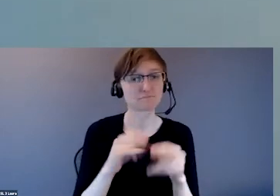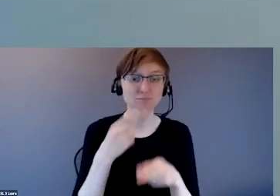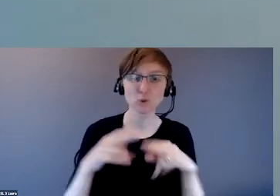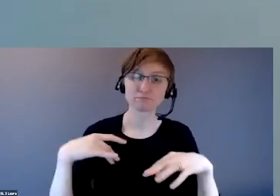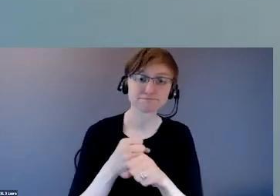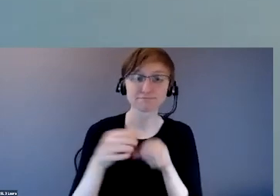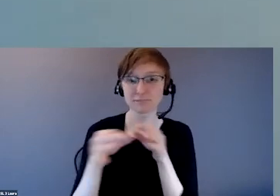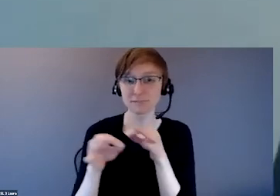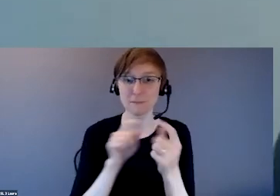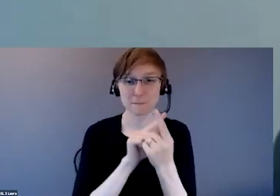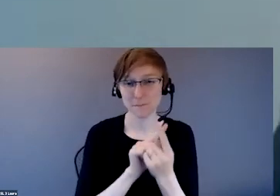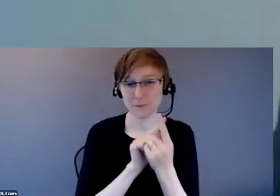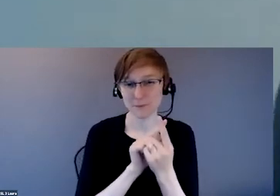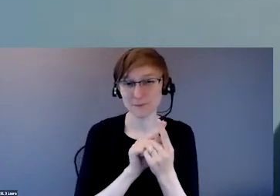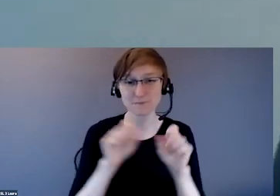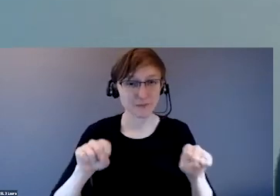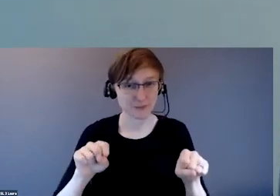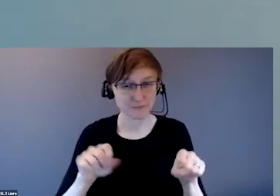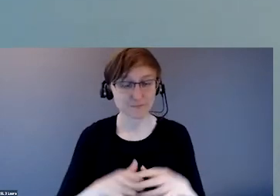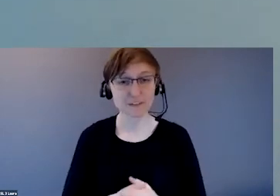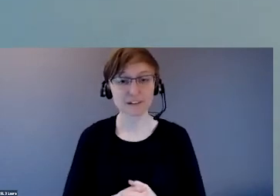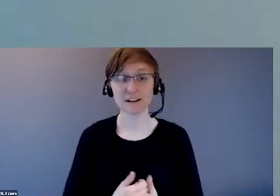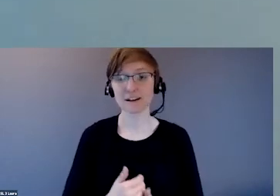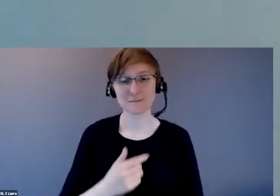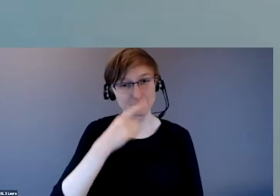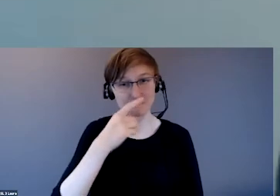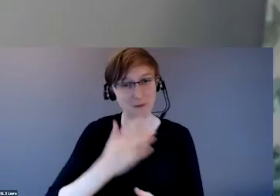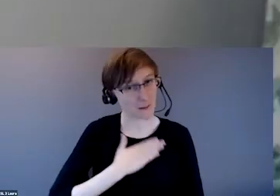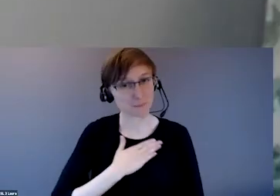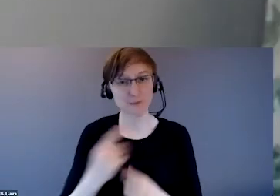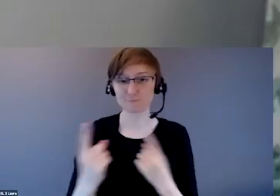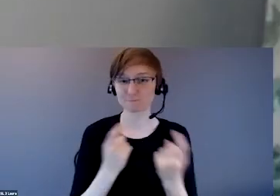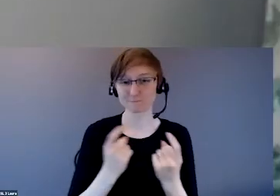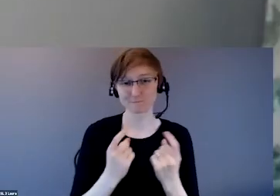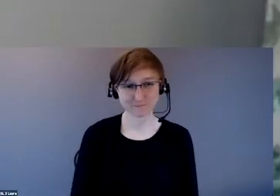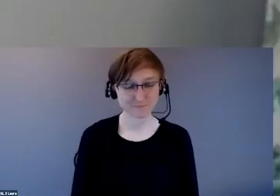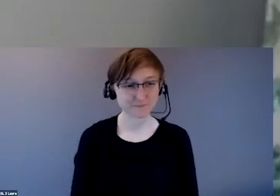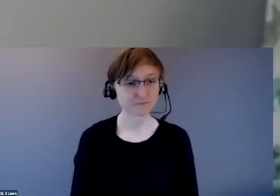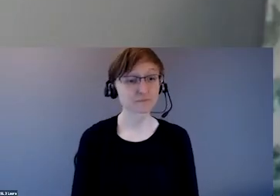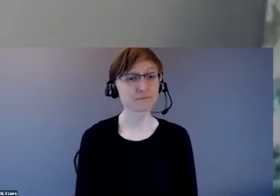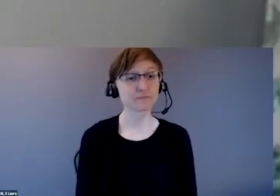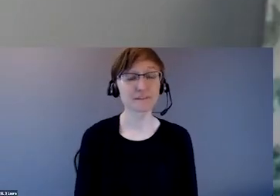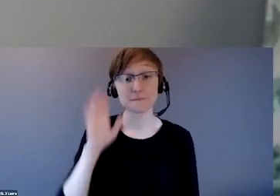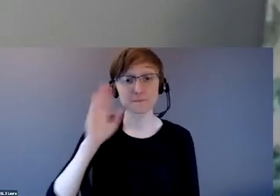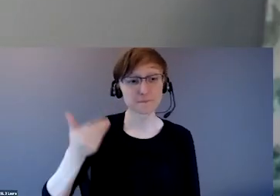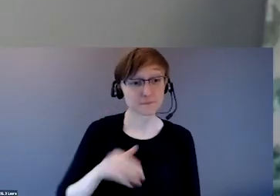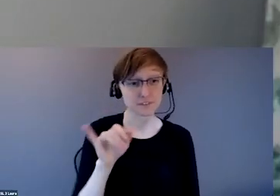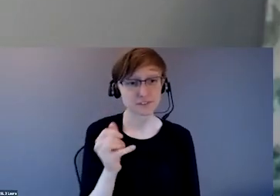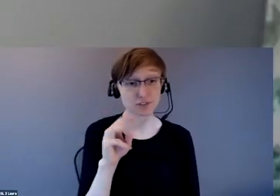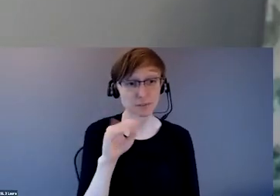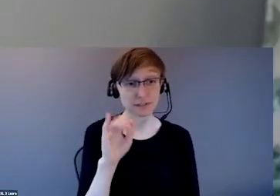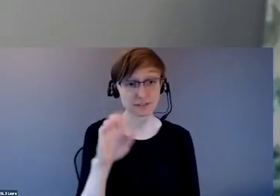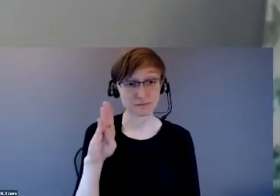MentorAbility Canada project. I'm more than happy to receive your questions. Thank you very much. Hi, I'm Jamie Burton, Chief Business Development Officer